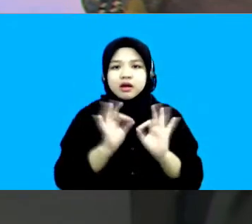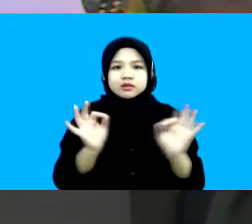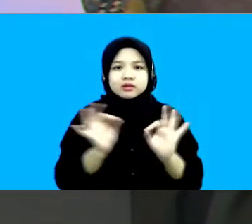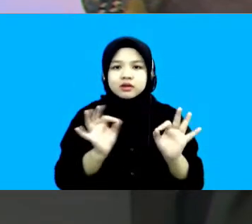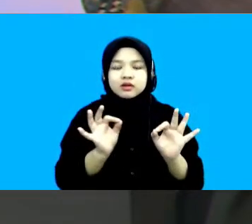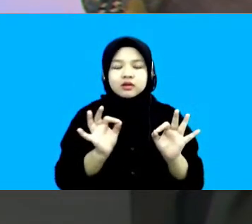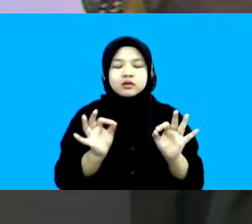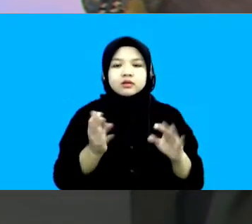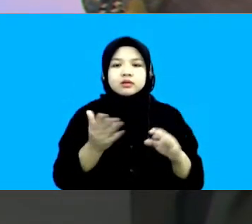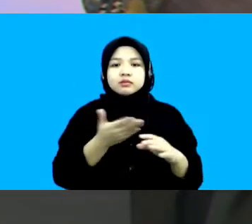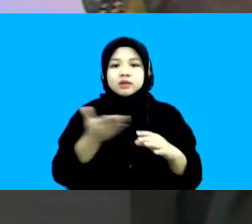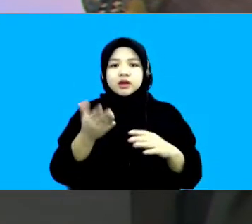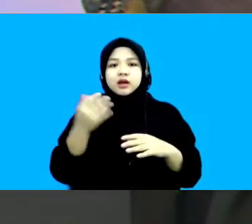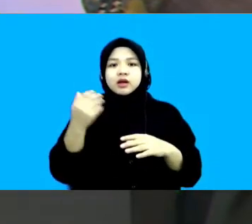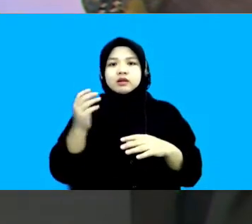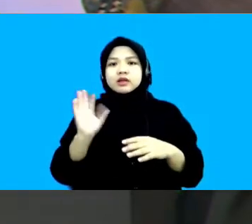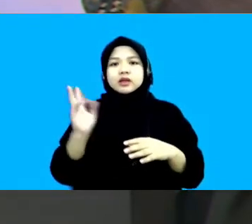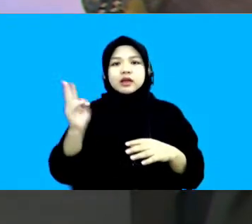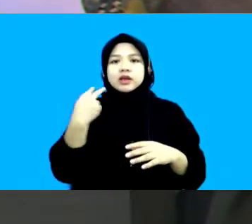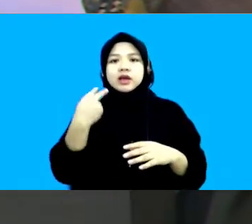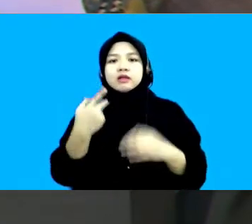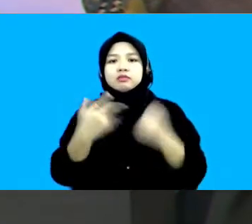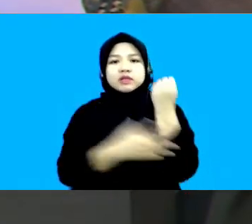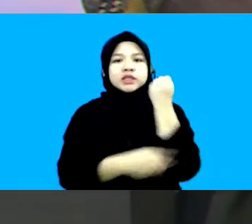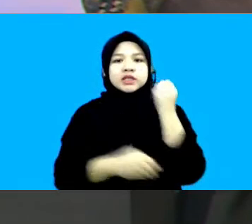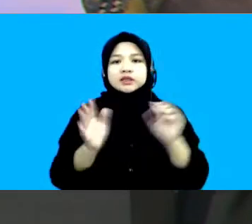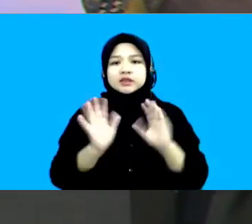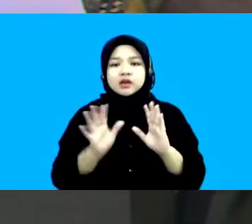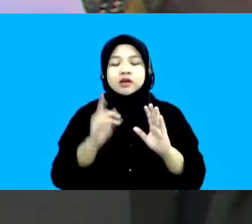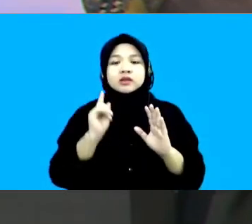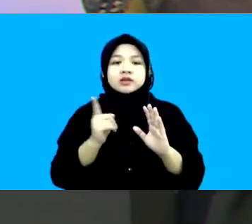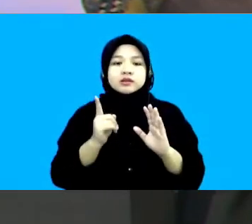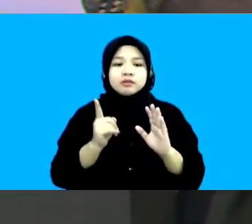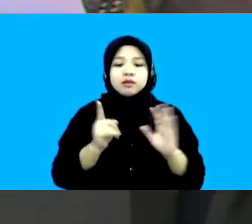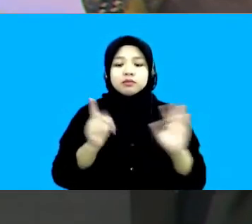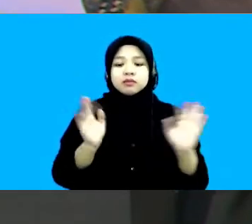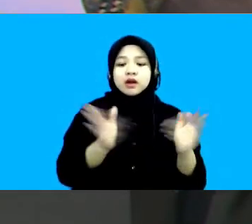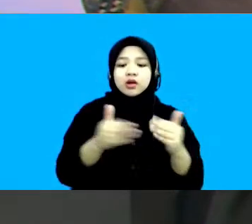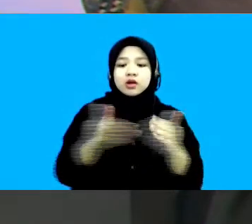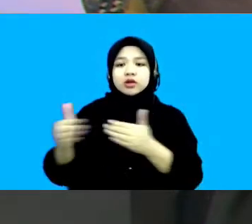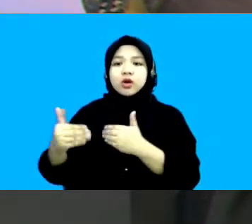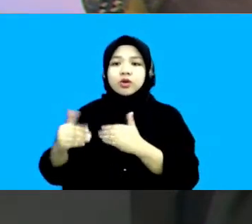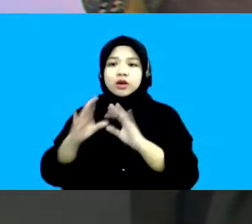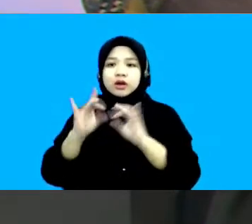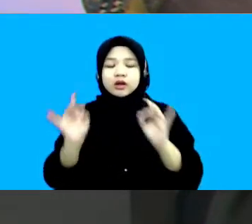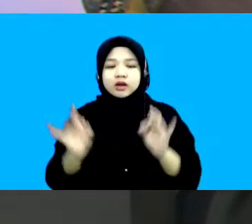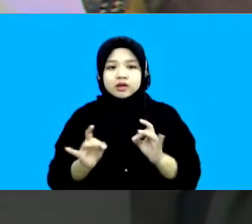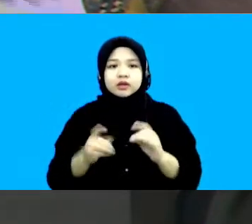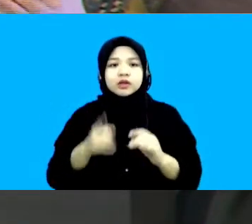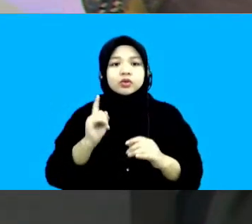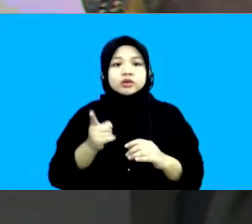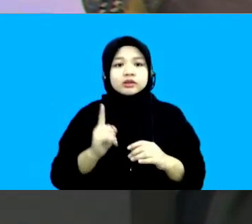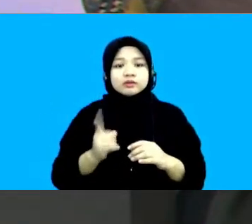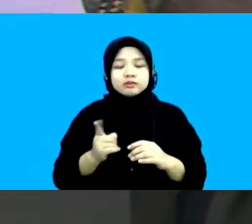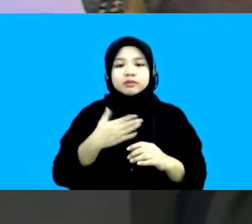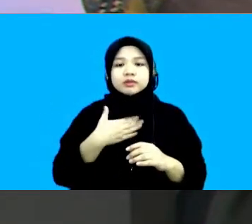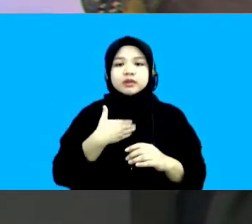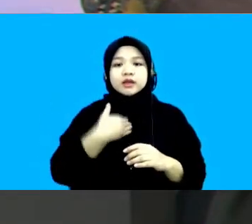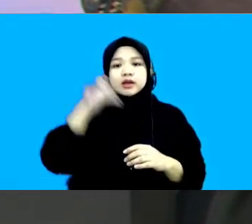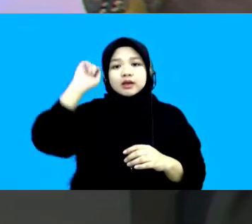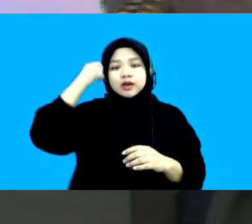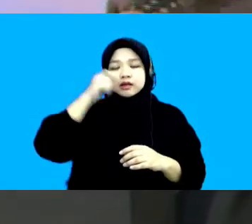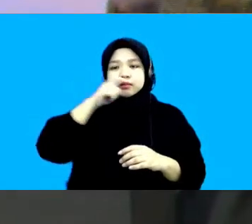non-labor income. Yeah. But what about the poor people? They don't have non-labor income. So if you ask